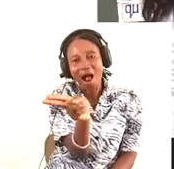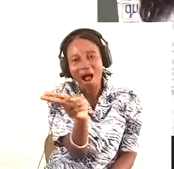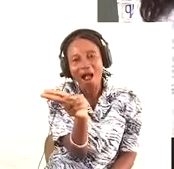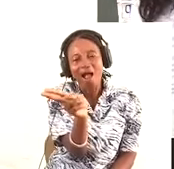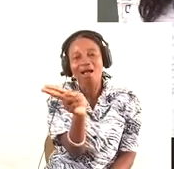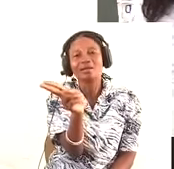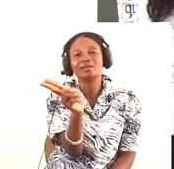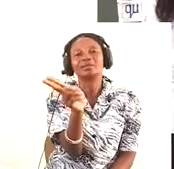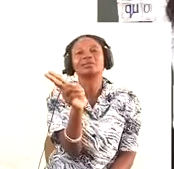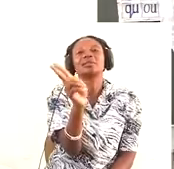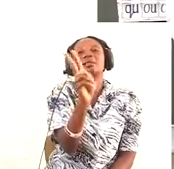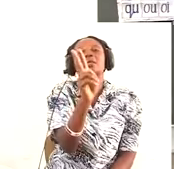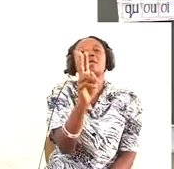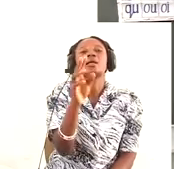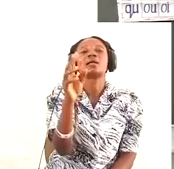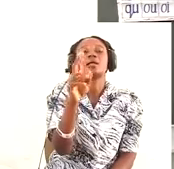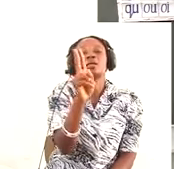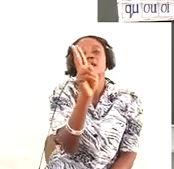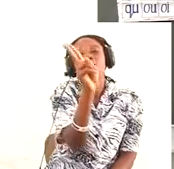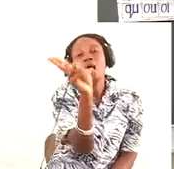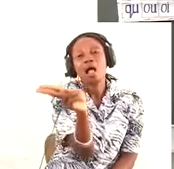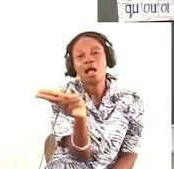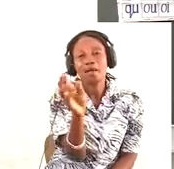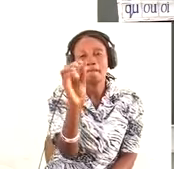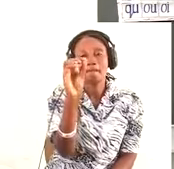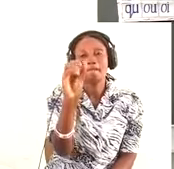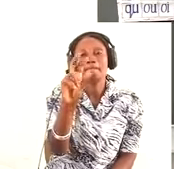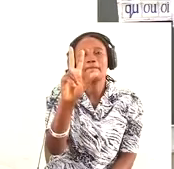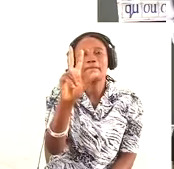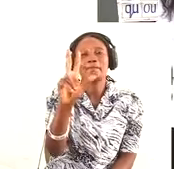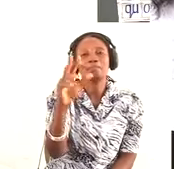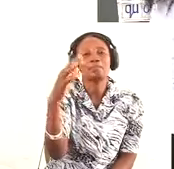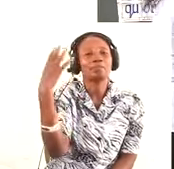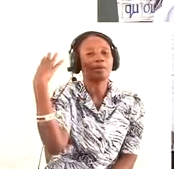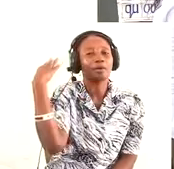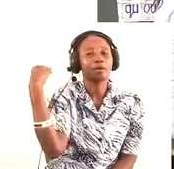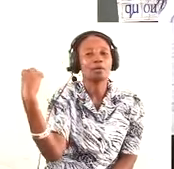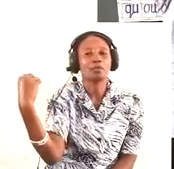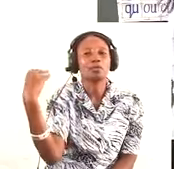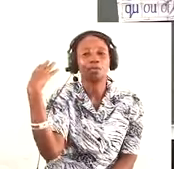sound? As in how. As in how.